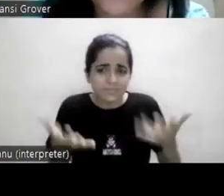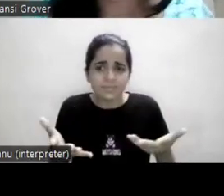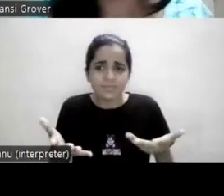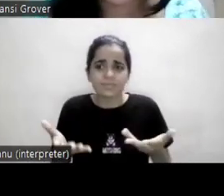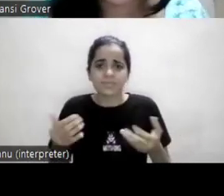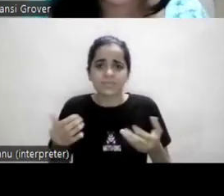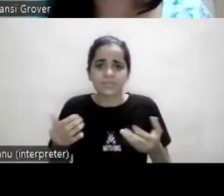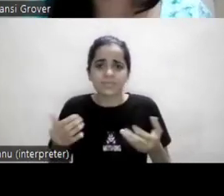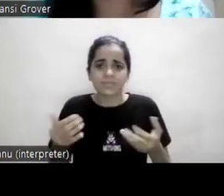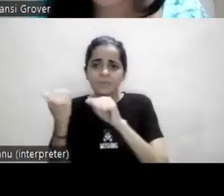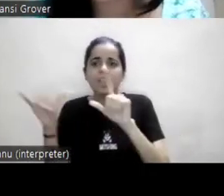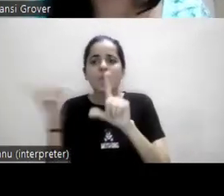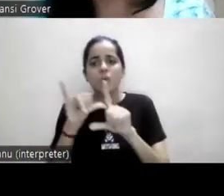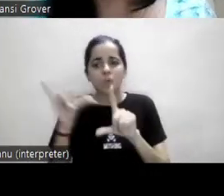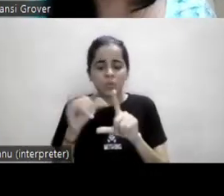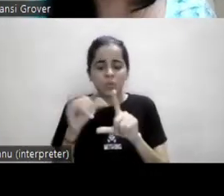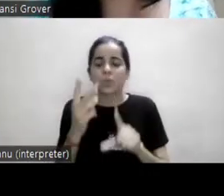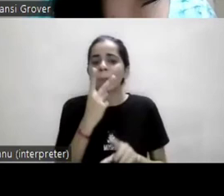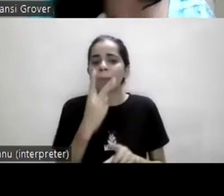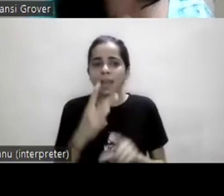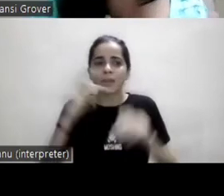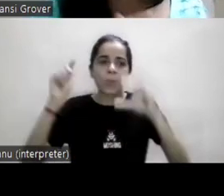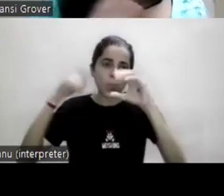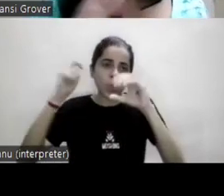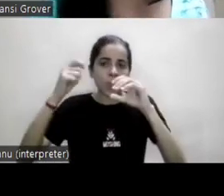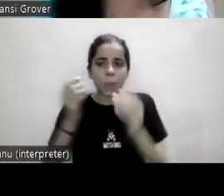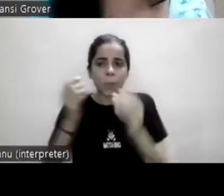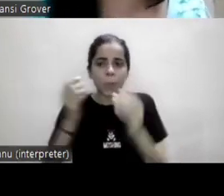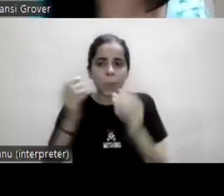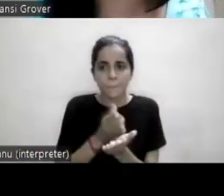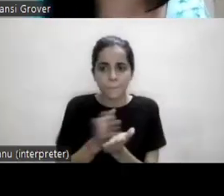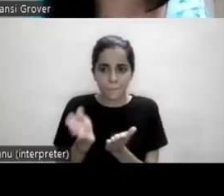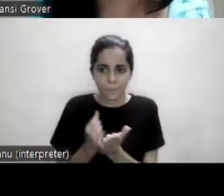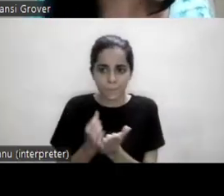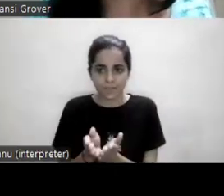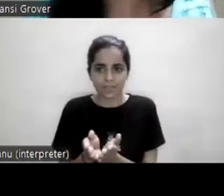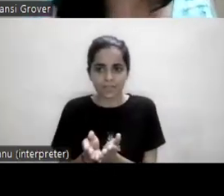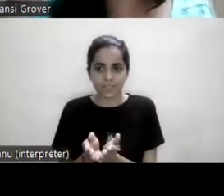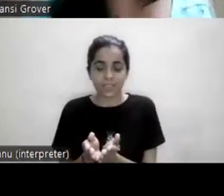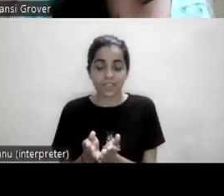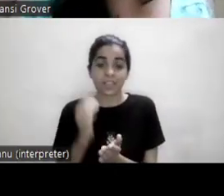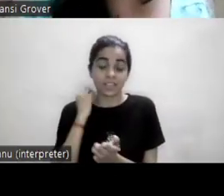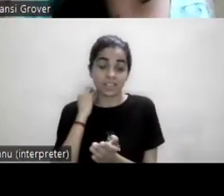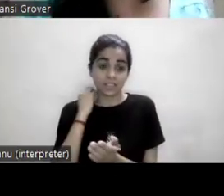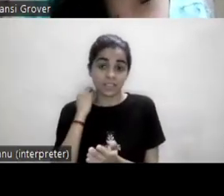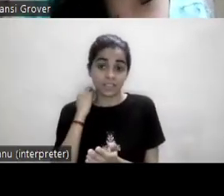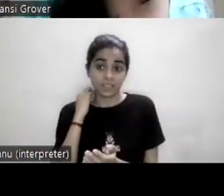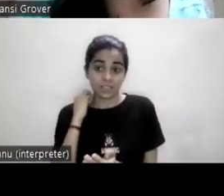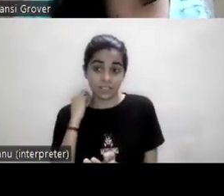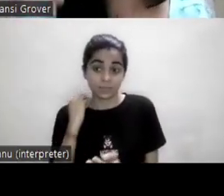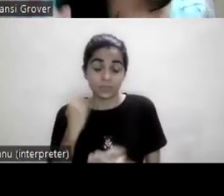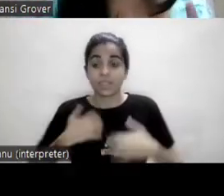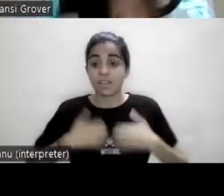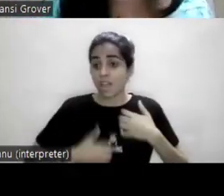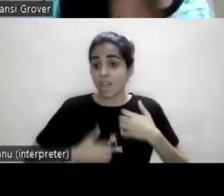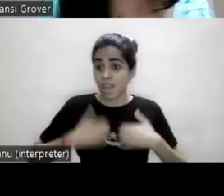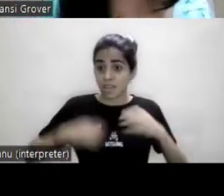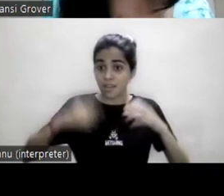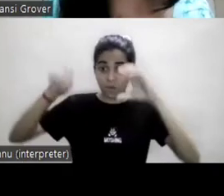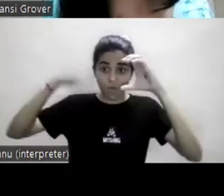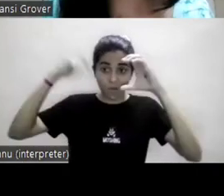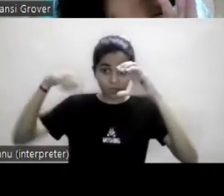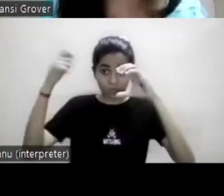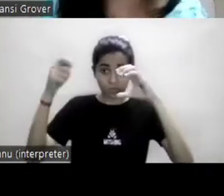go to YouTube and watch. There are numerous episodes. It's so interesting to watch